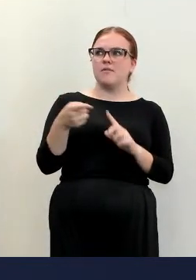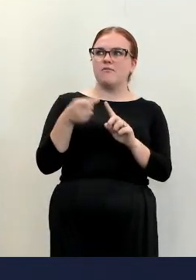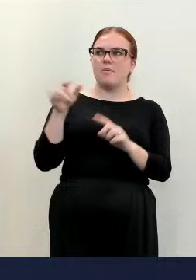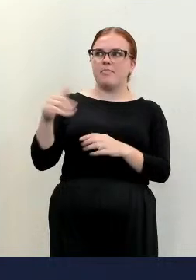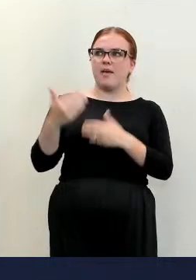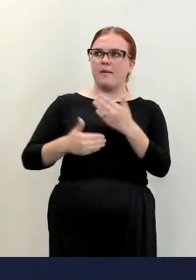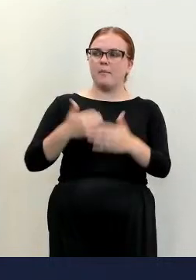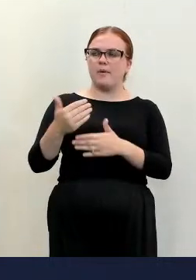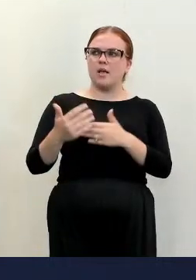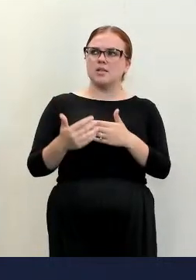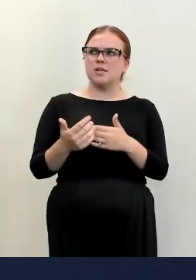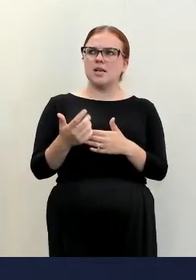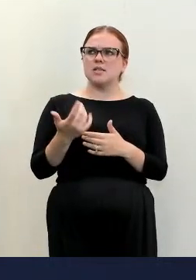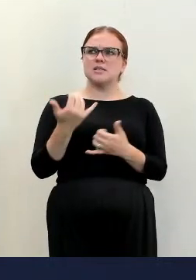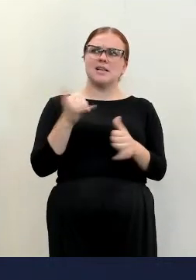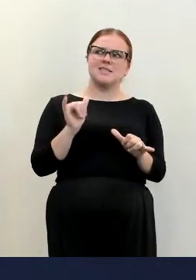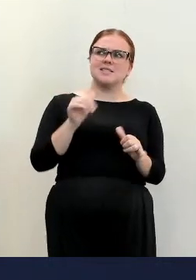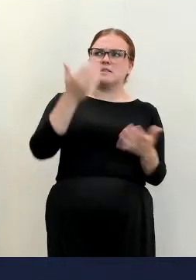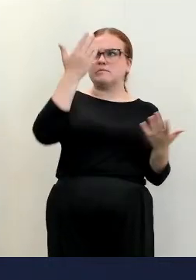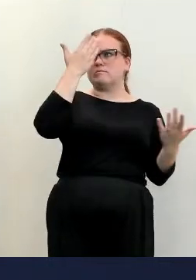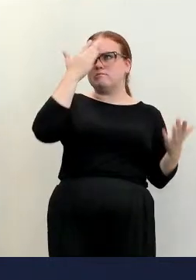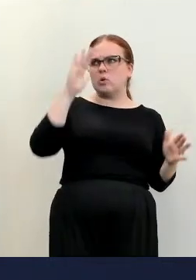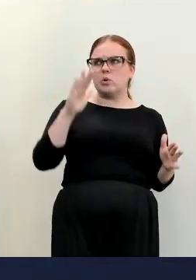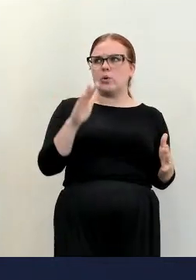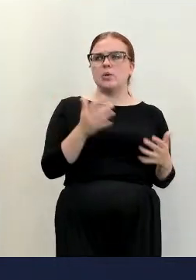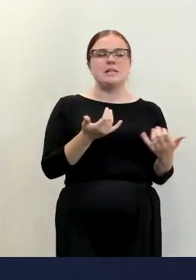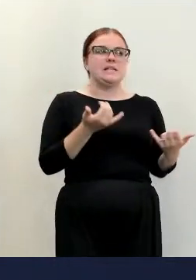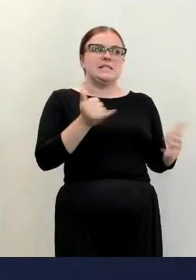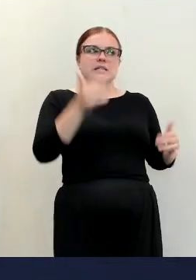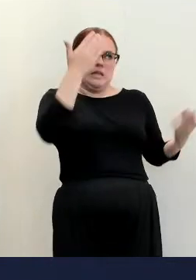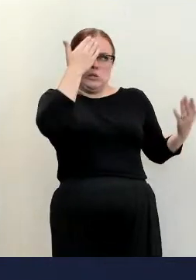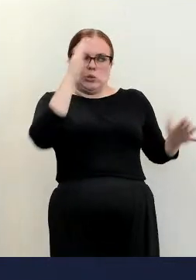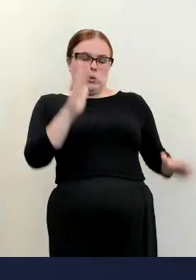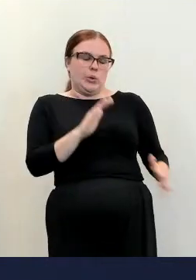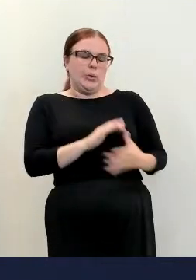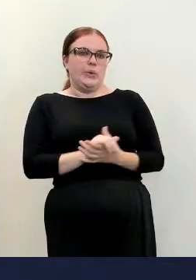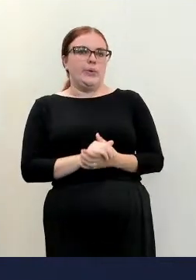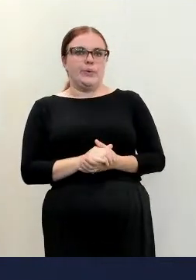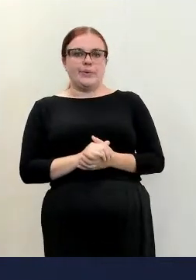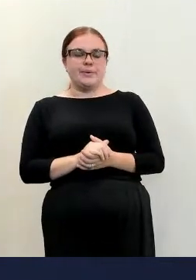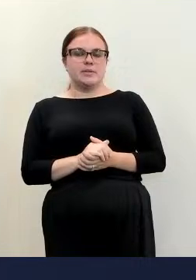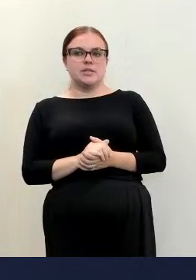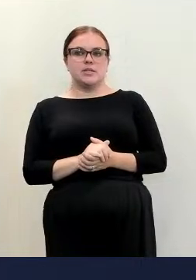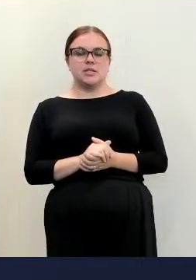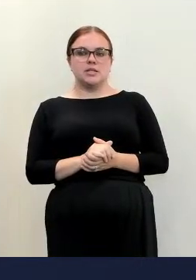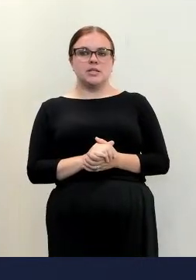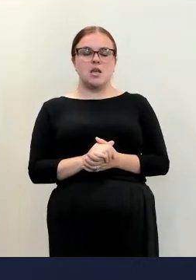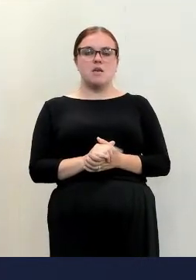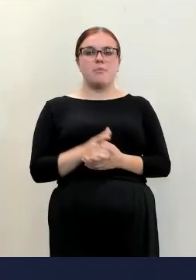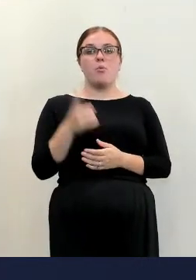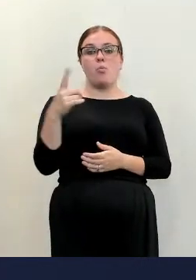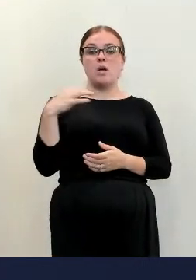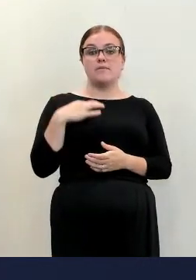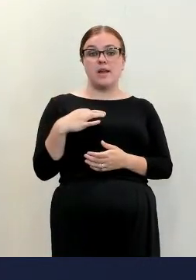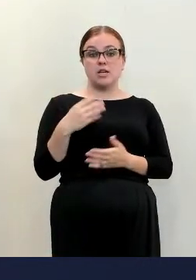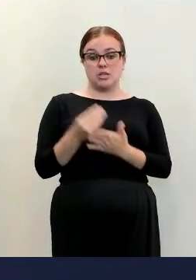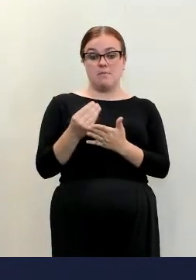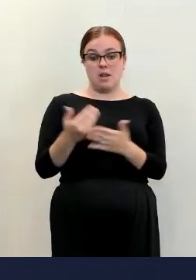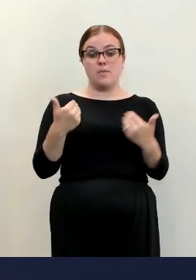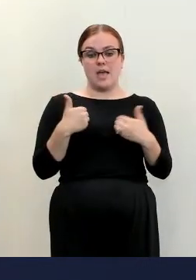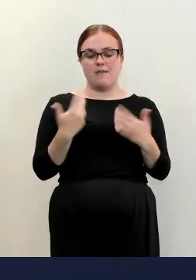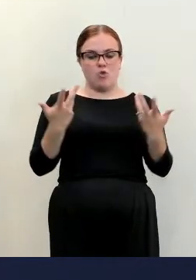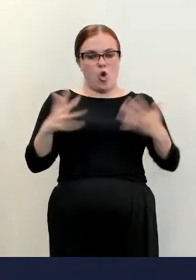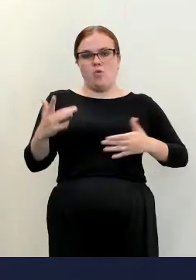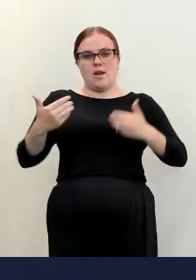that process going forward? Or is that still really an unknown? It's still an unknown. I mean, the one advantage is the funds we have are in